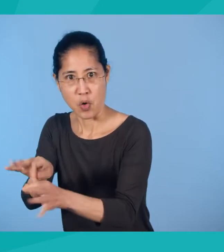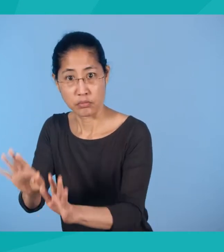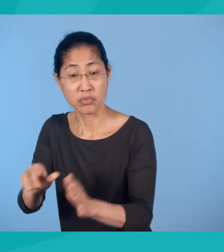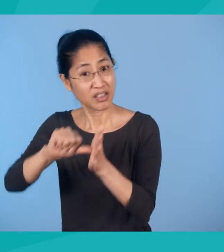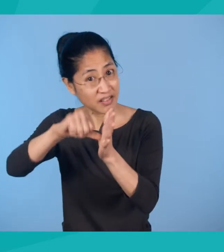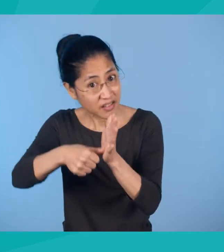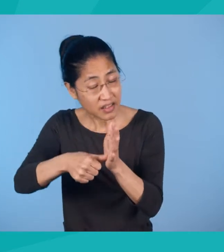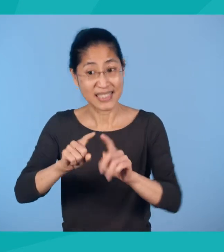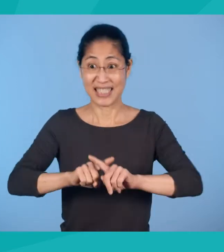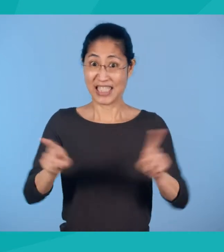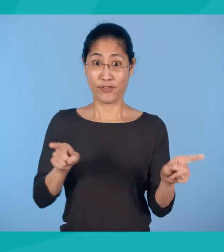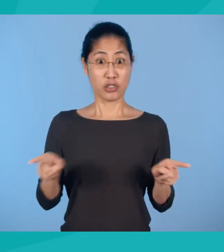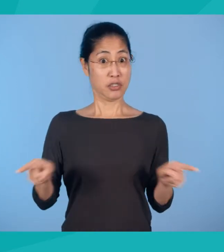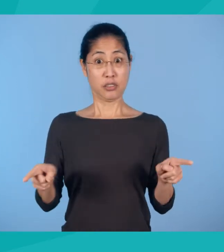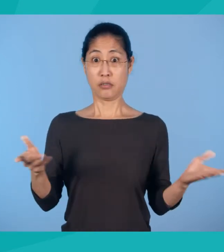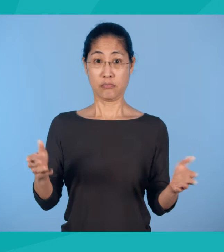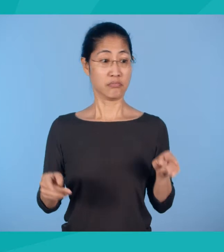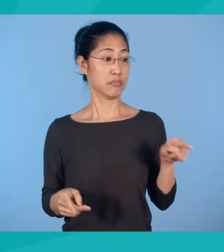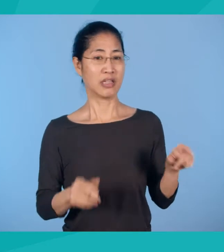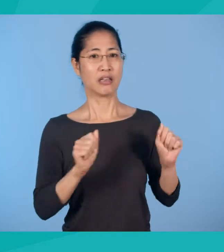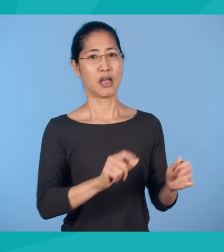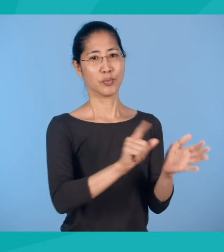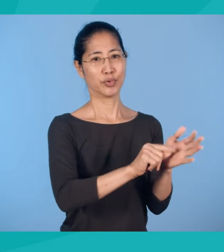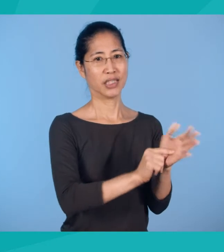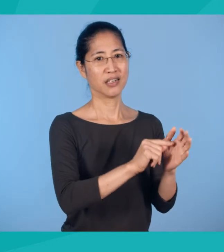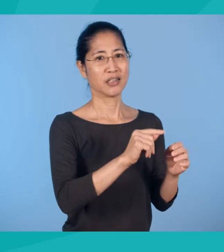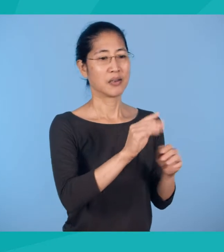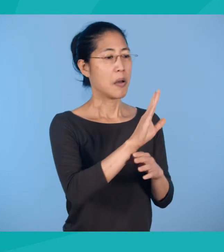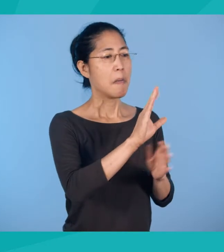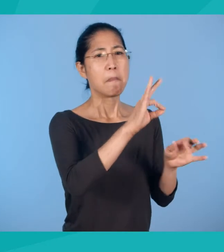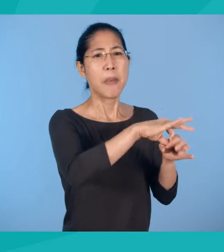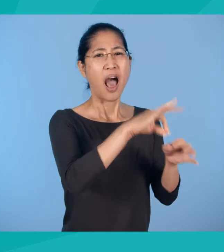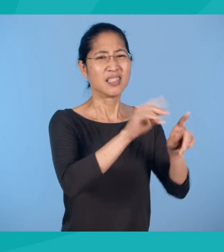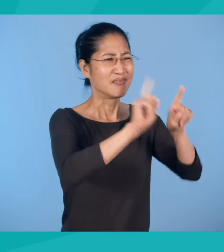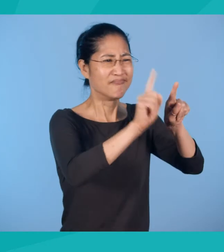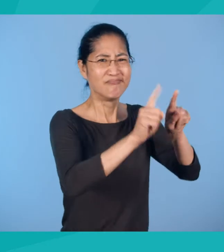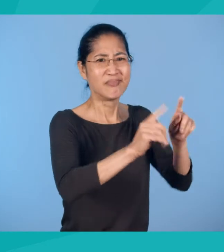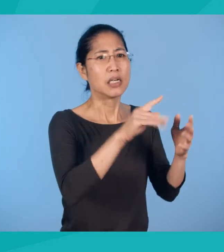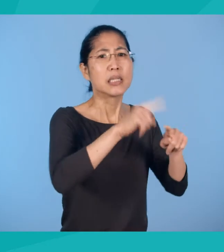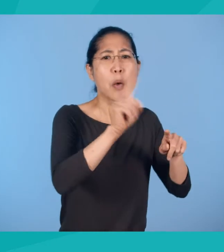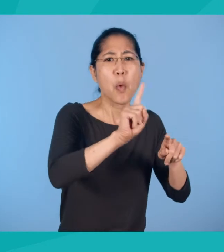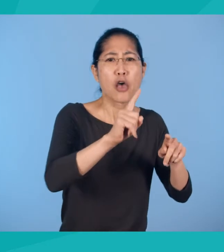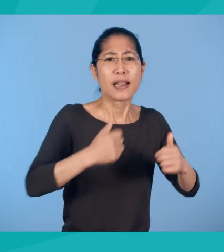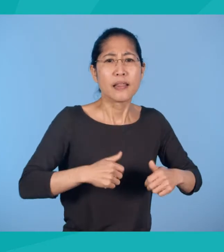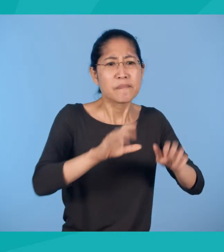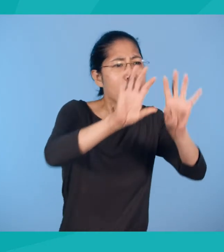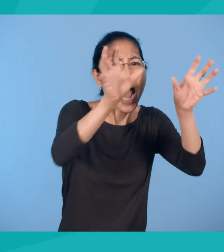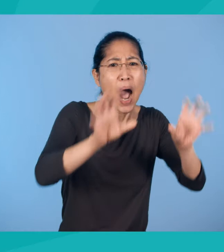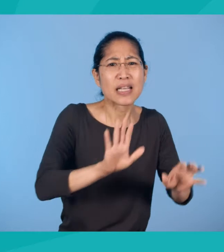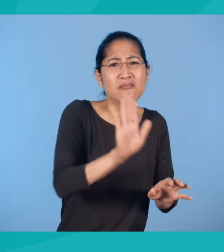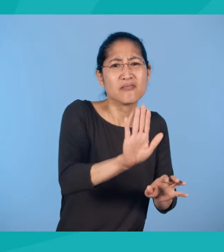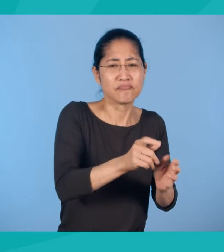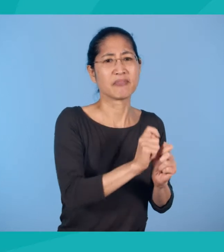ballot styles in an election. Polling places are only able to issue ballots for the specific ballot styles that have been assigned to that polling place. So it's